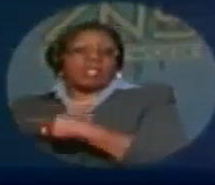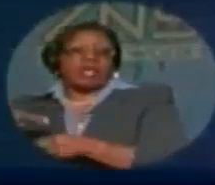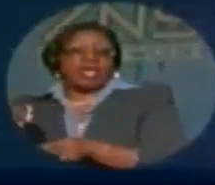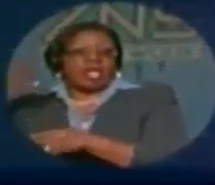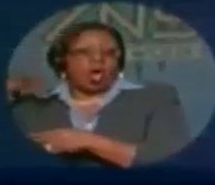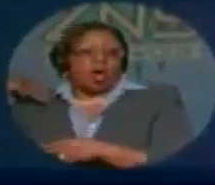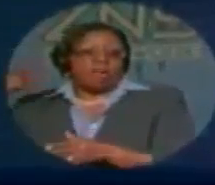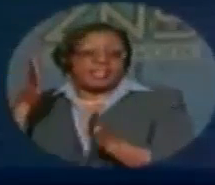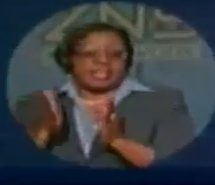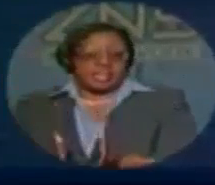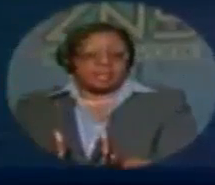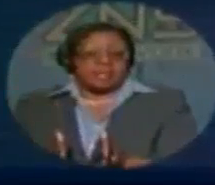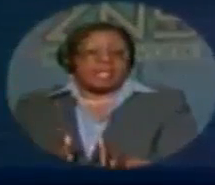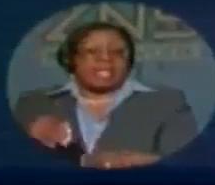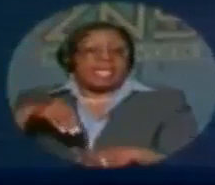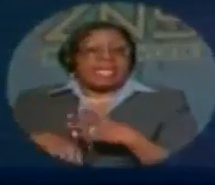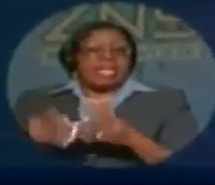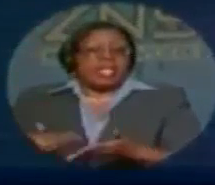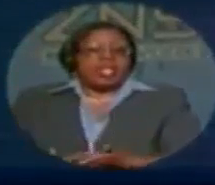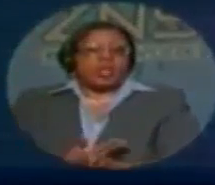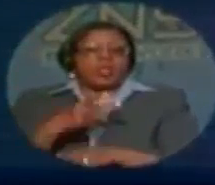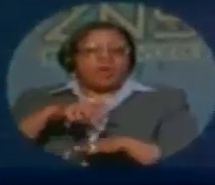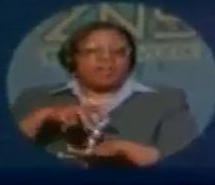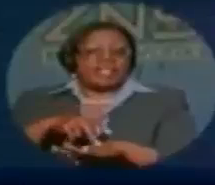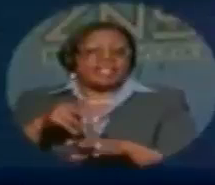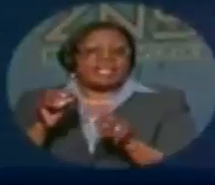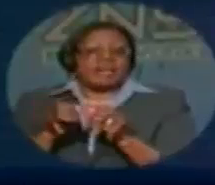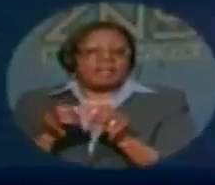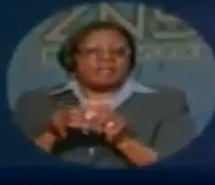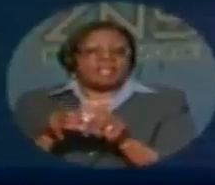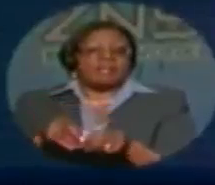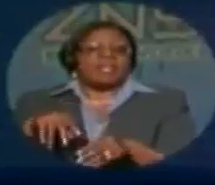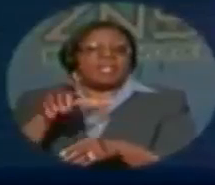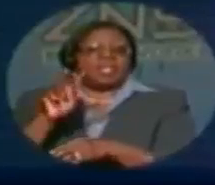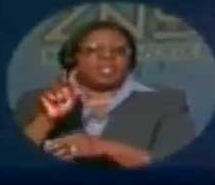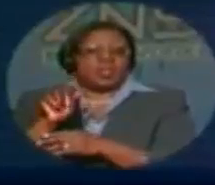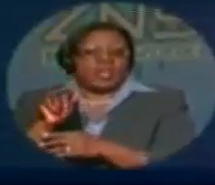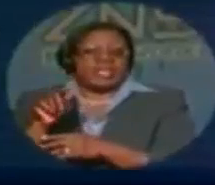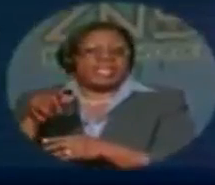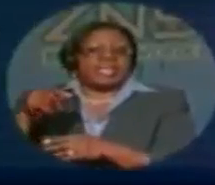are some 23 nomination centers, and in the Family Islands, nominations